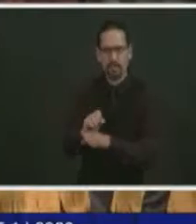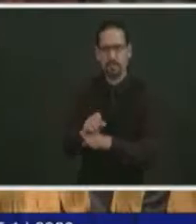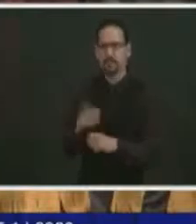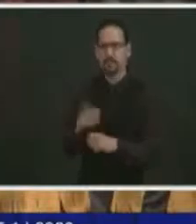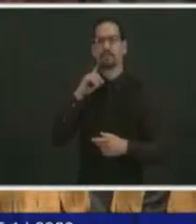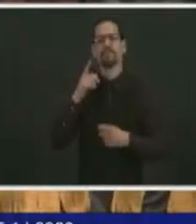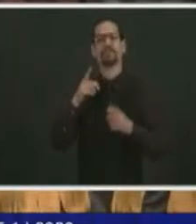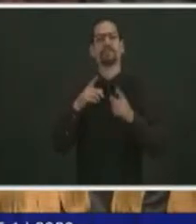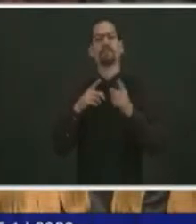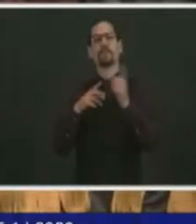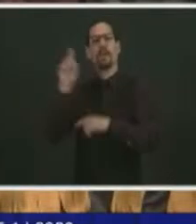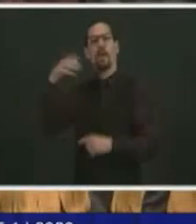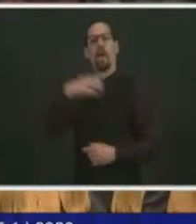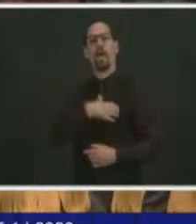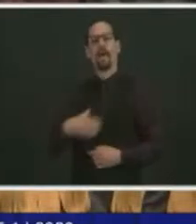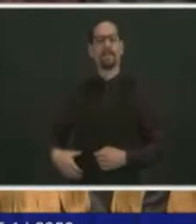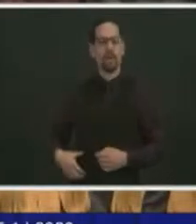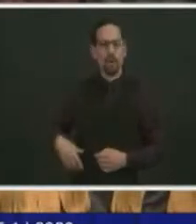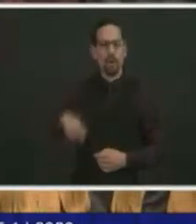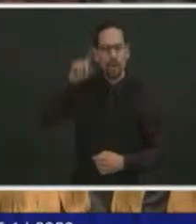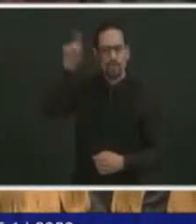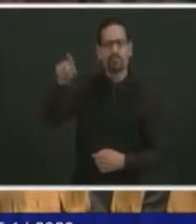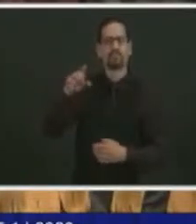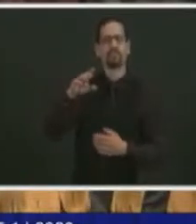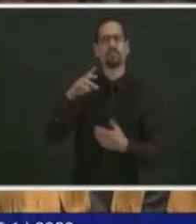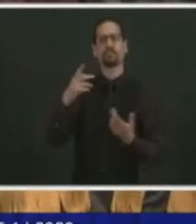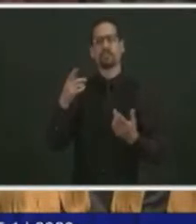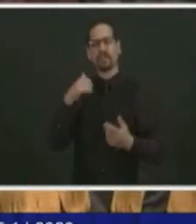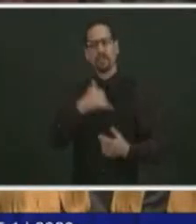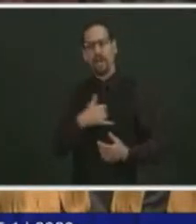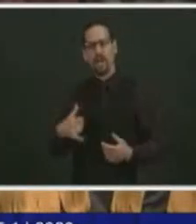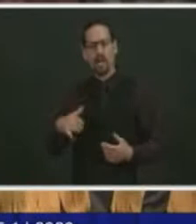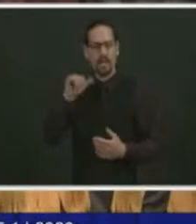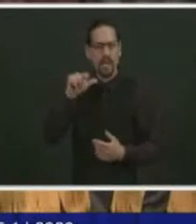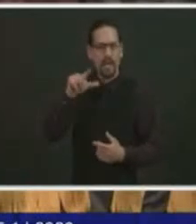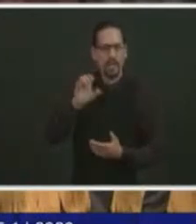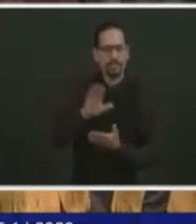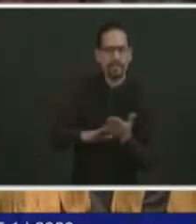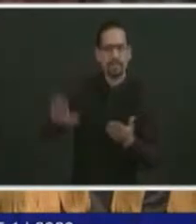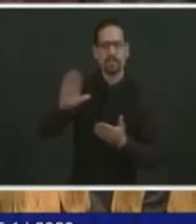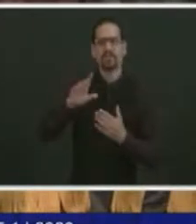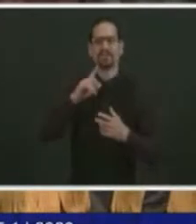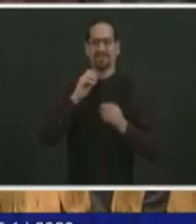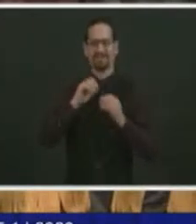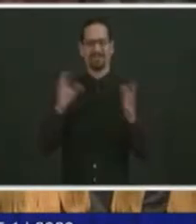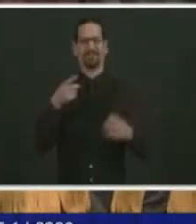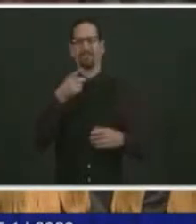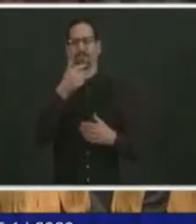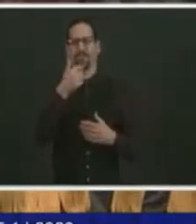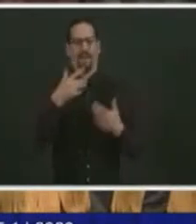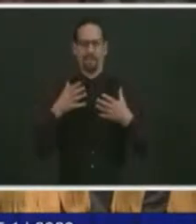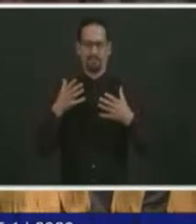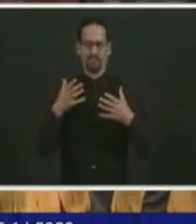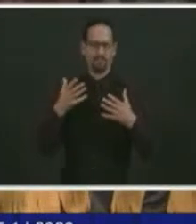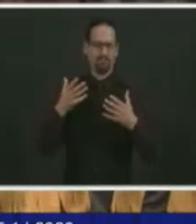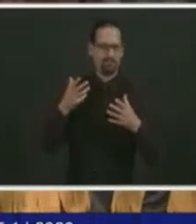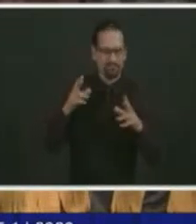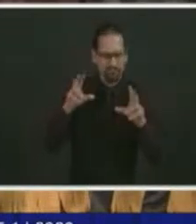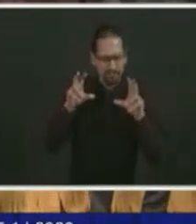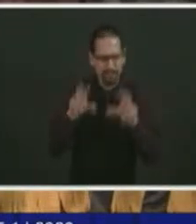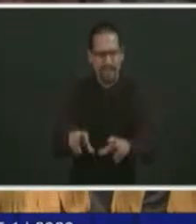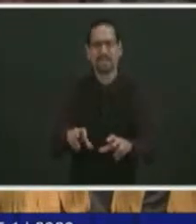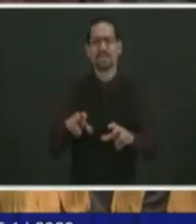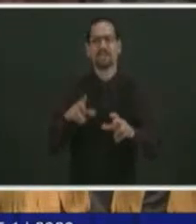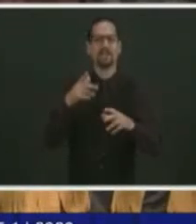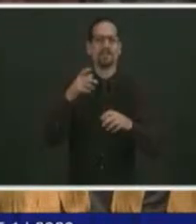you think by saying that, that minimizes the clear efforts that you put in, that your parents put into you to have